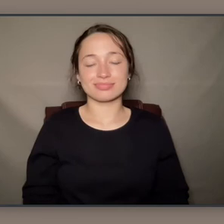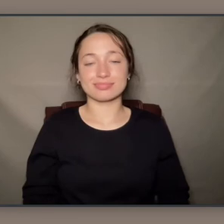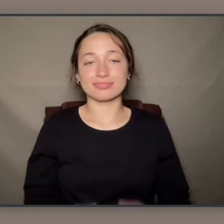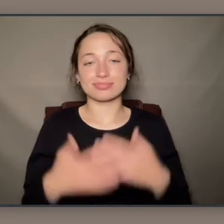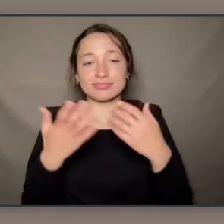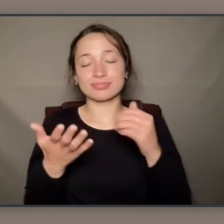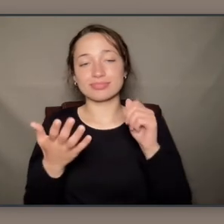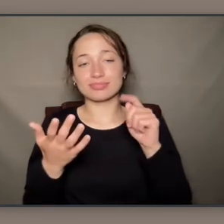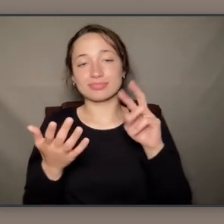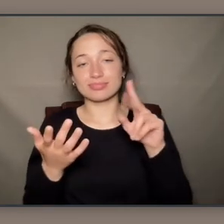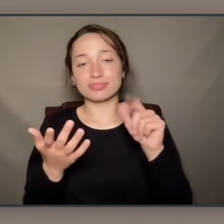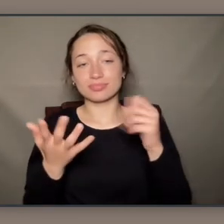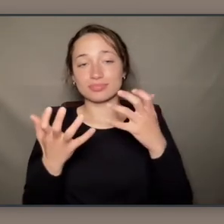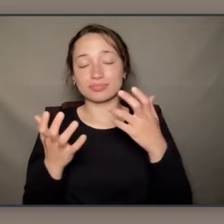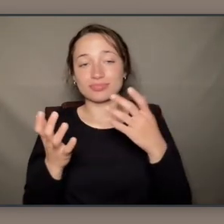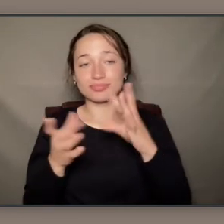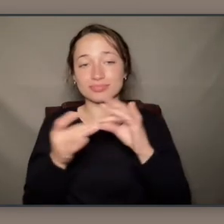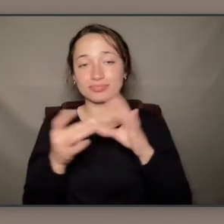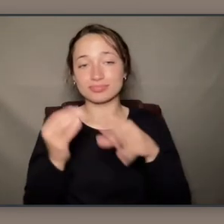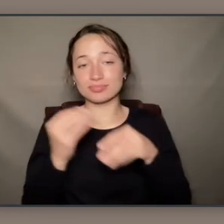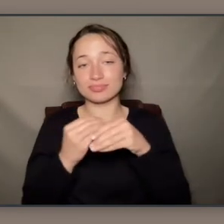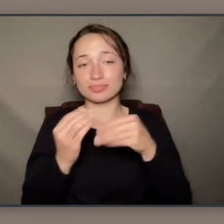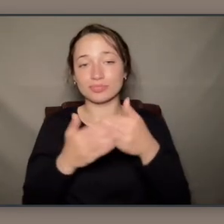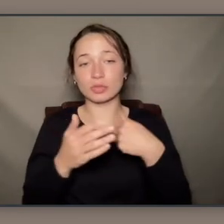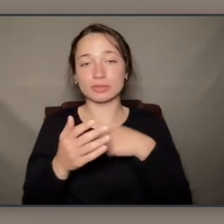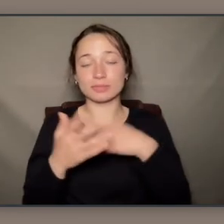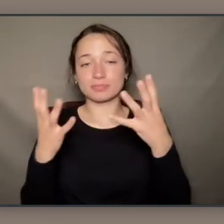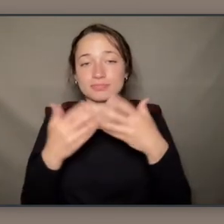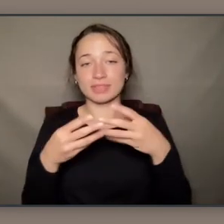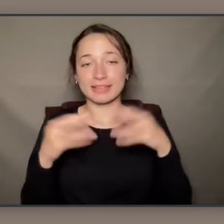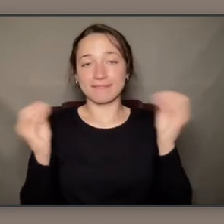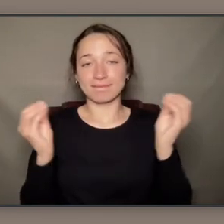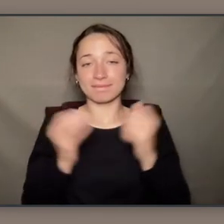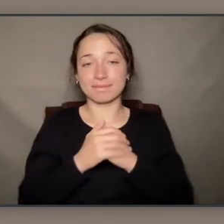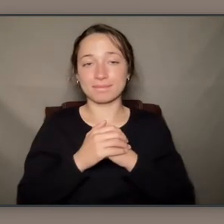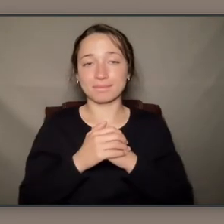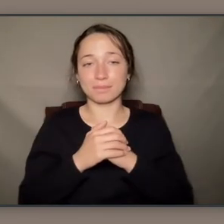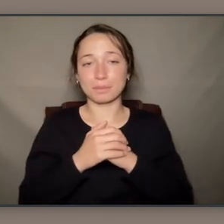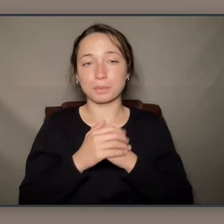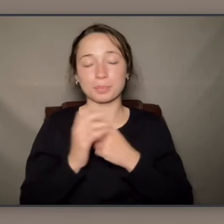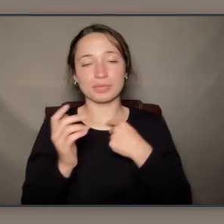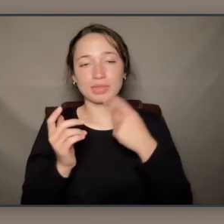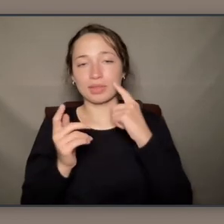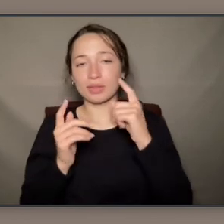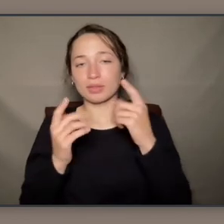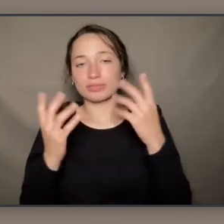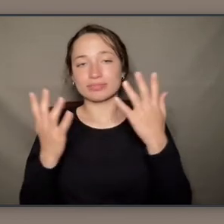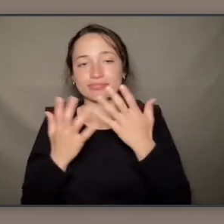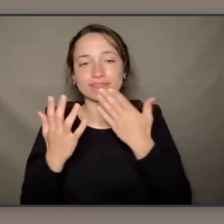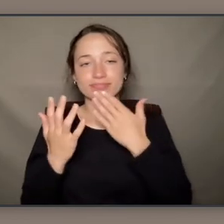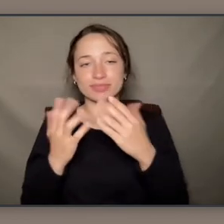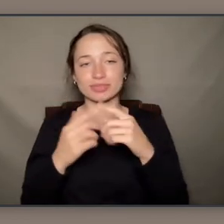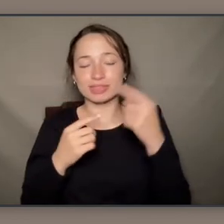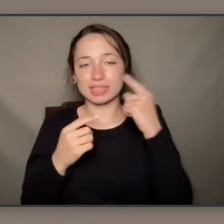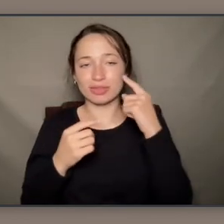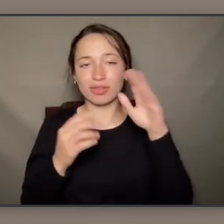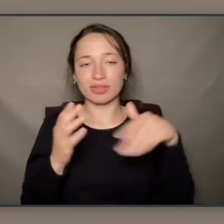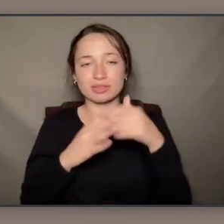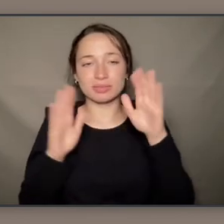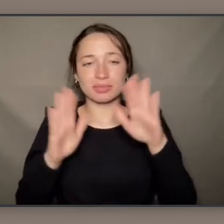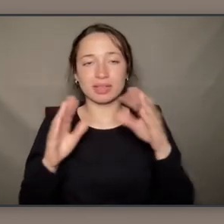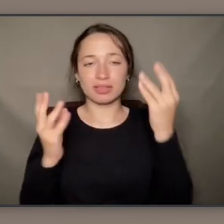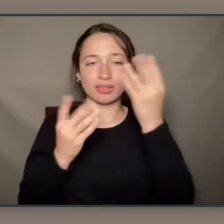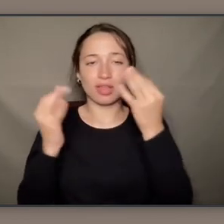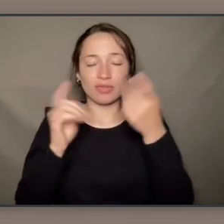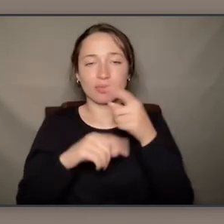Atula, is there anything that you'd like to say before we sign off on this? No, I think it's just wonderful to